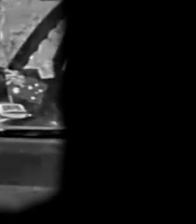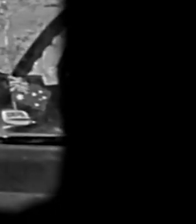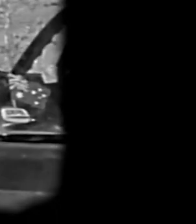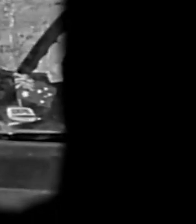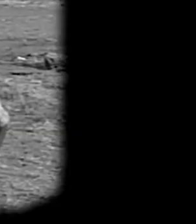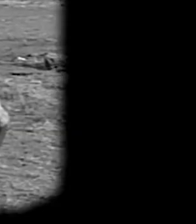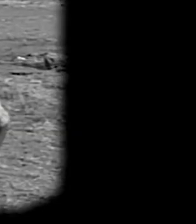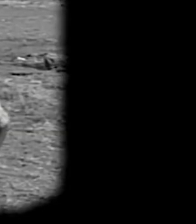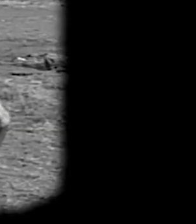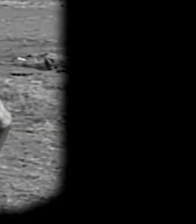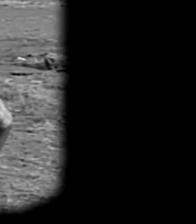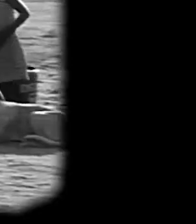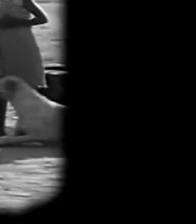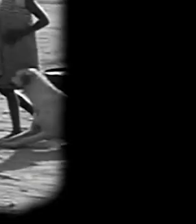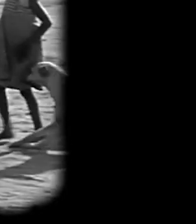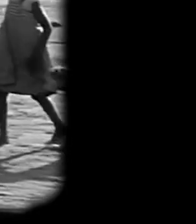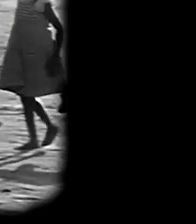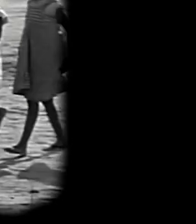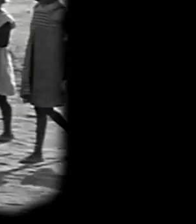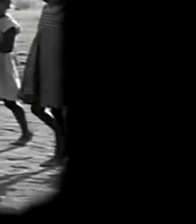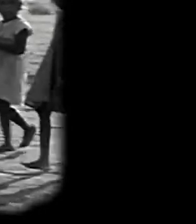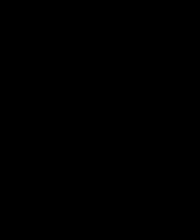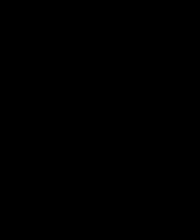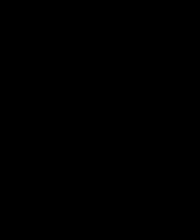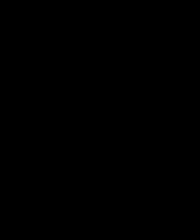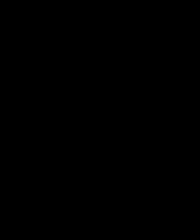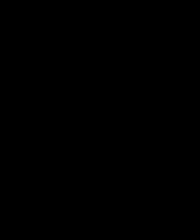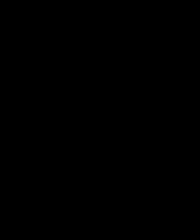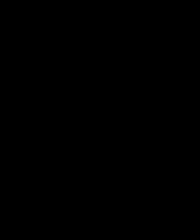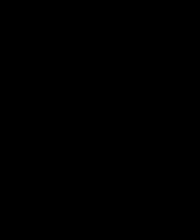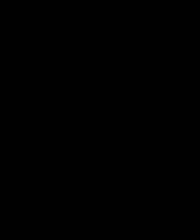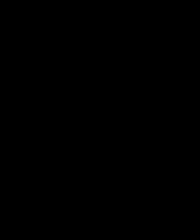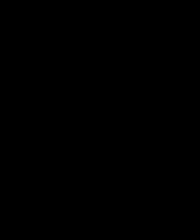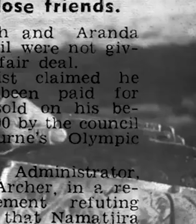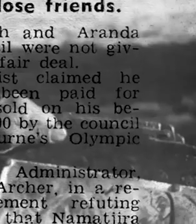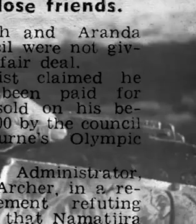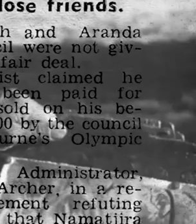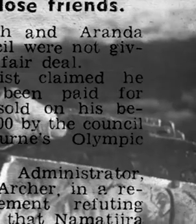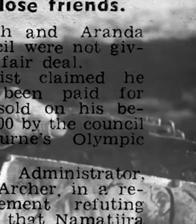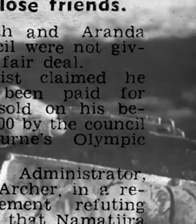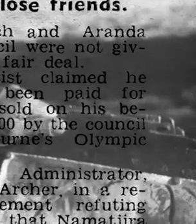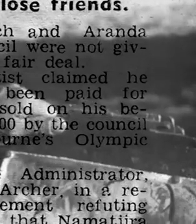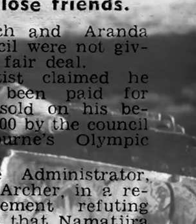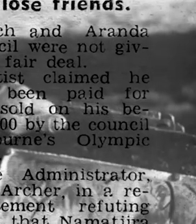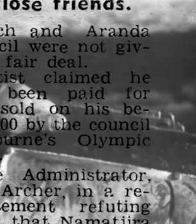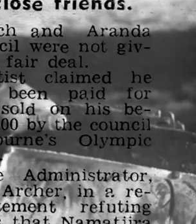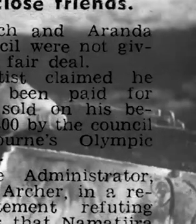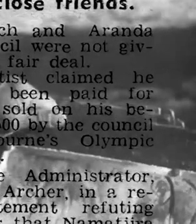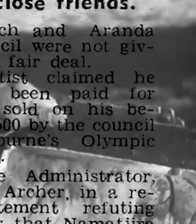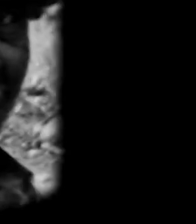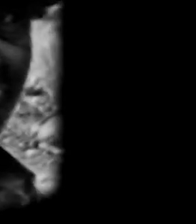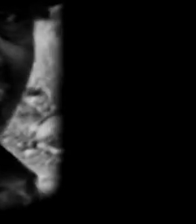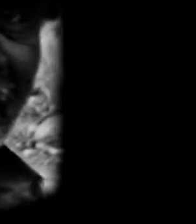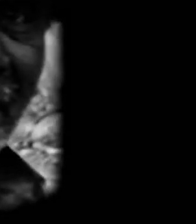world figure. Yes, he was a citizen, but yet none of his children were citizens. Here you find a strange business of a man that's earning a lot of money is